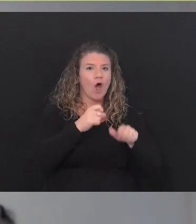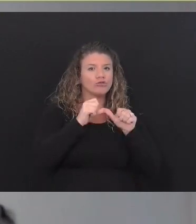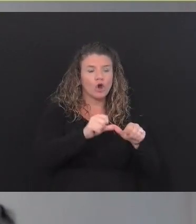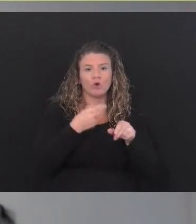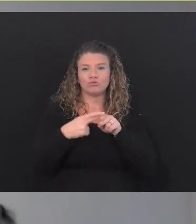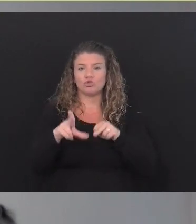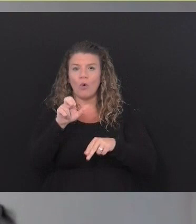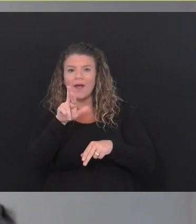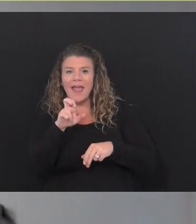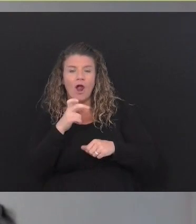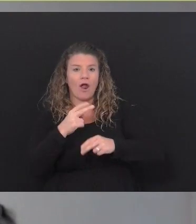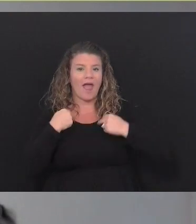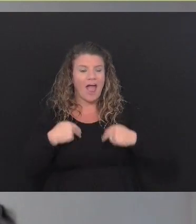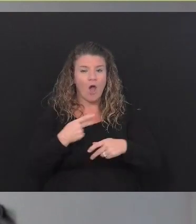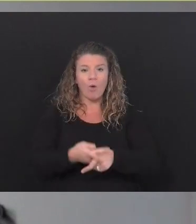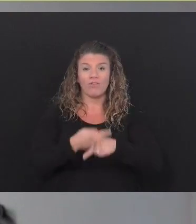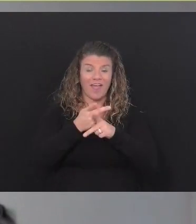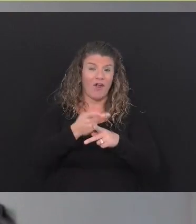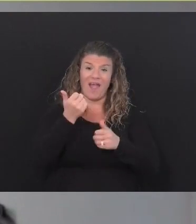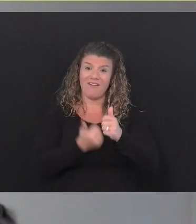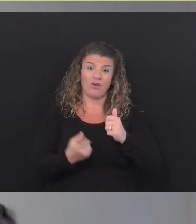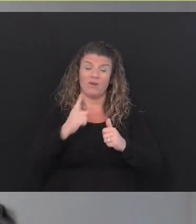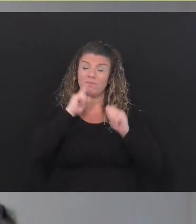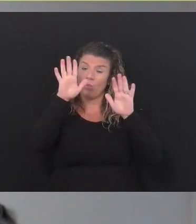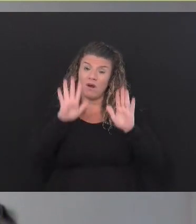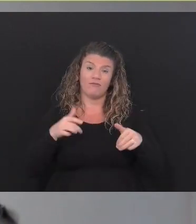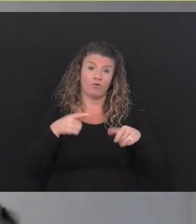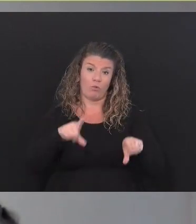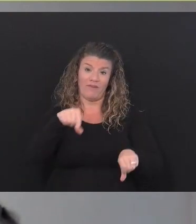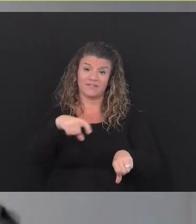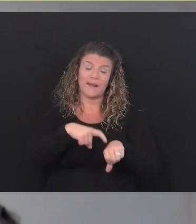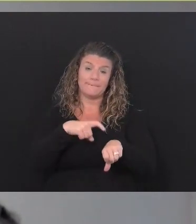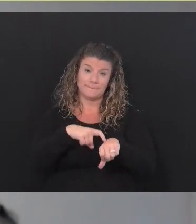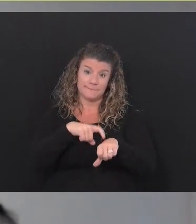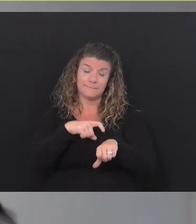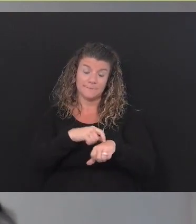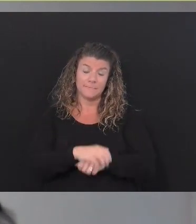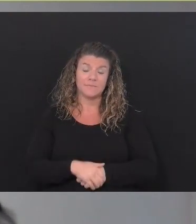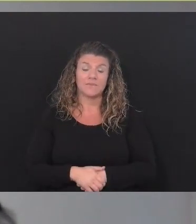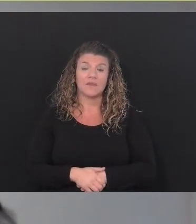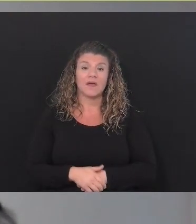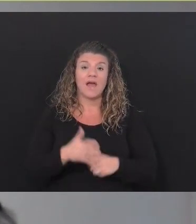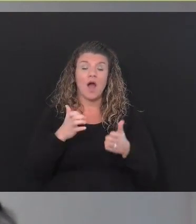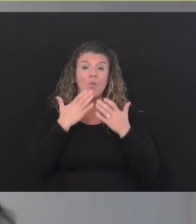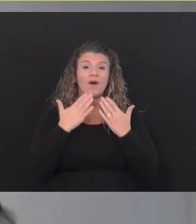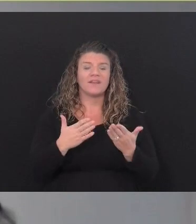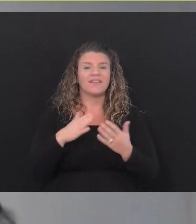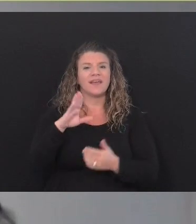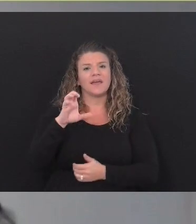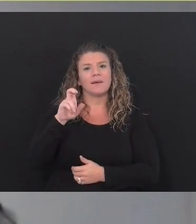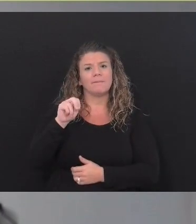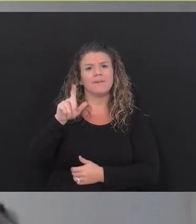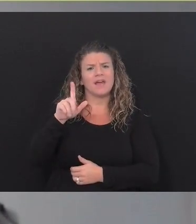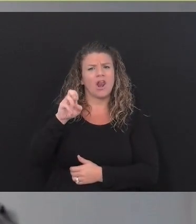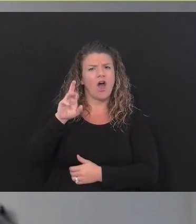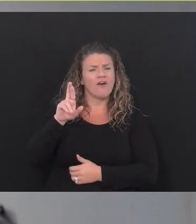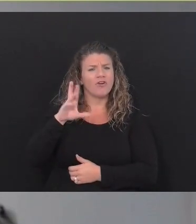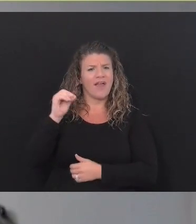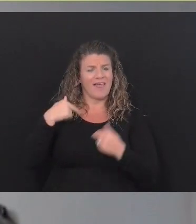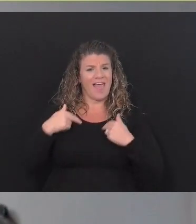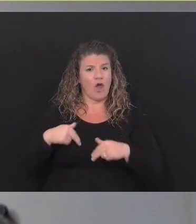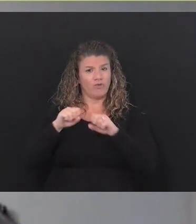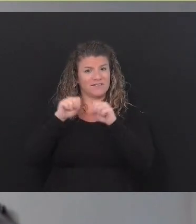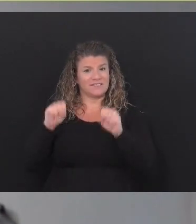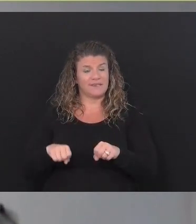or others, have been unbelievable in this pandemic. I especially want to thank Dan Laufer and Thomas Health Systems